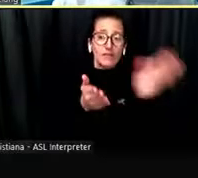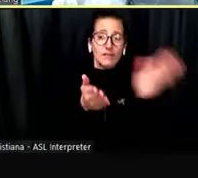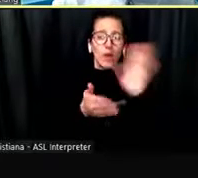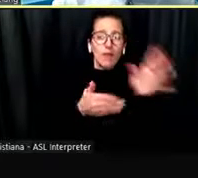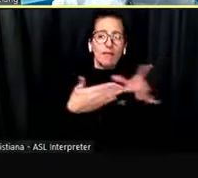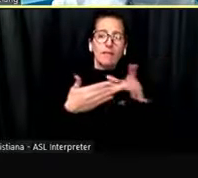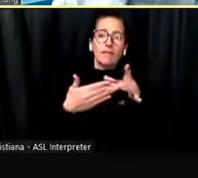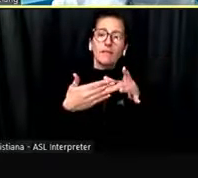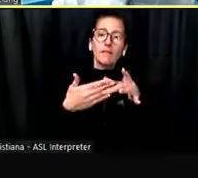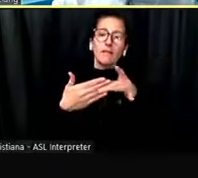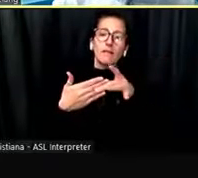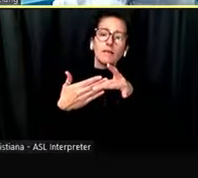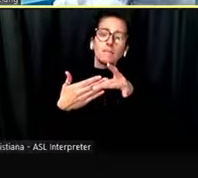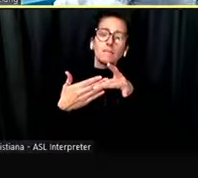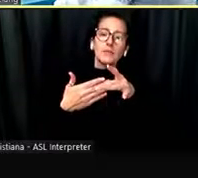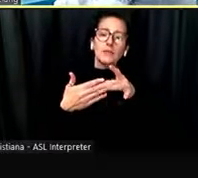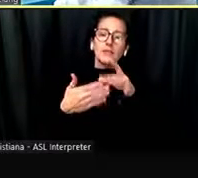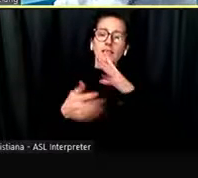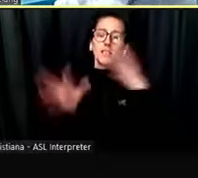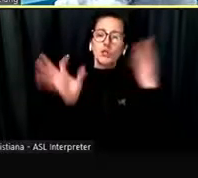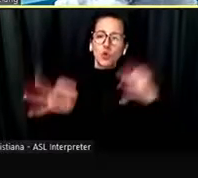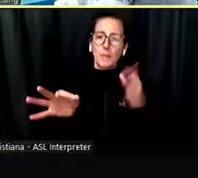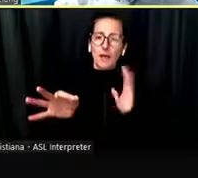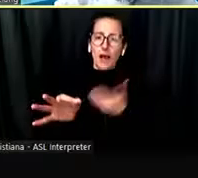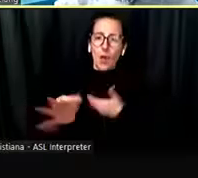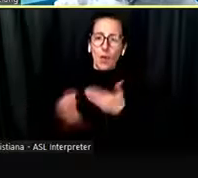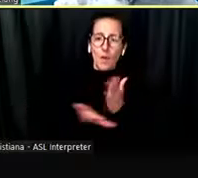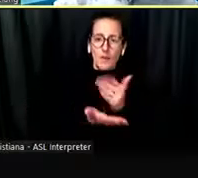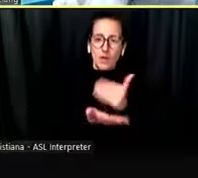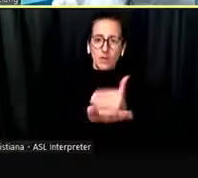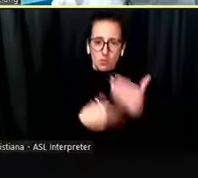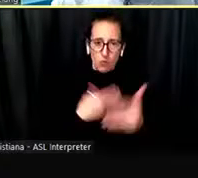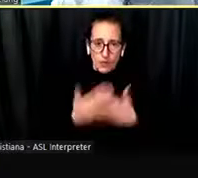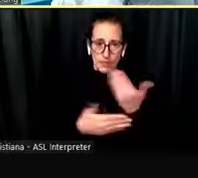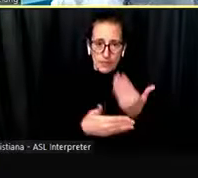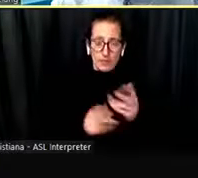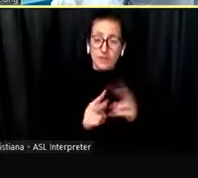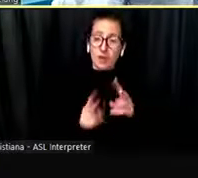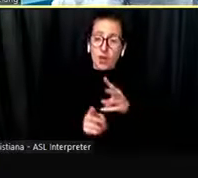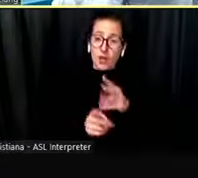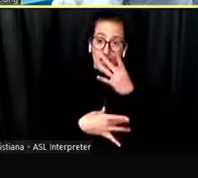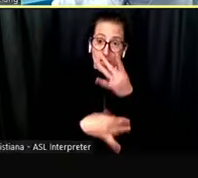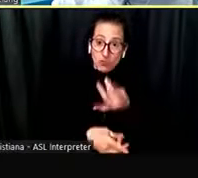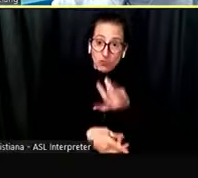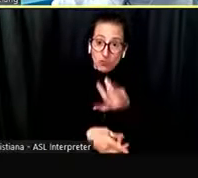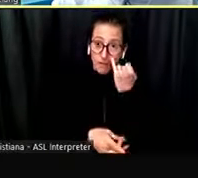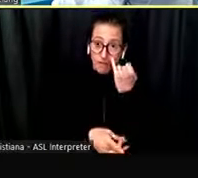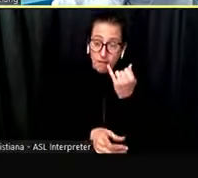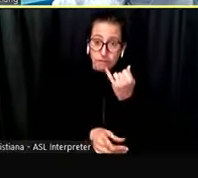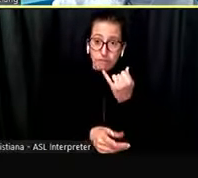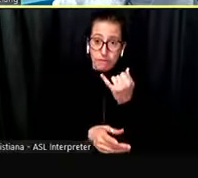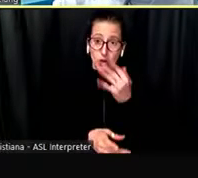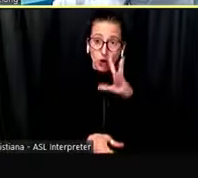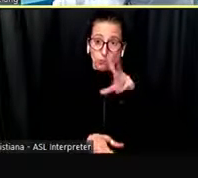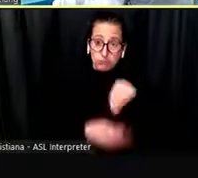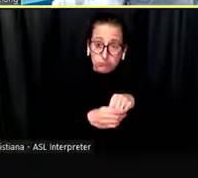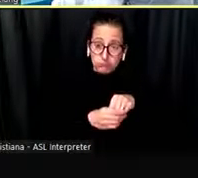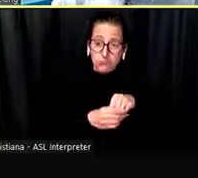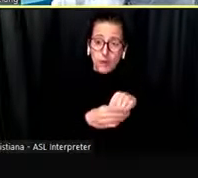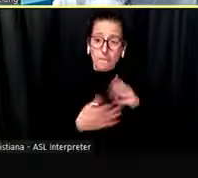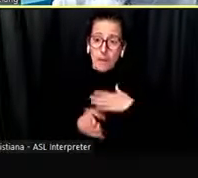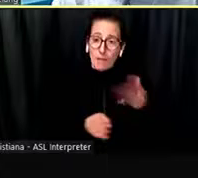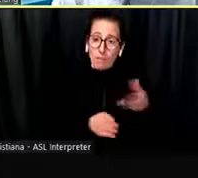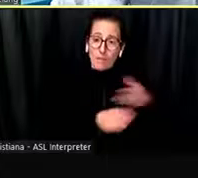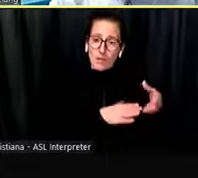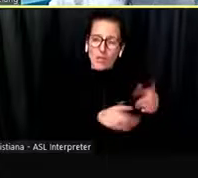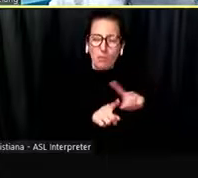It's actually very interesting reading if you're in my line of profession, but to our common folks, oftentimes that can be